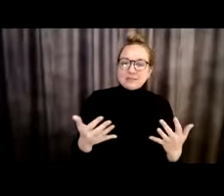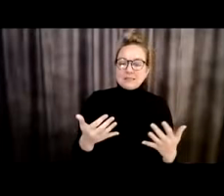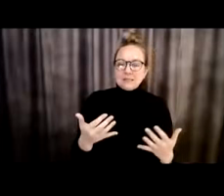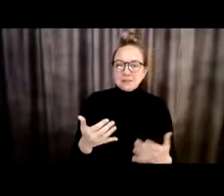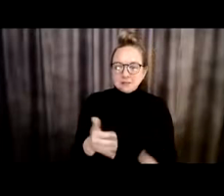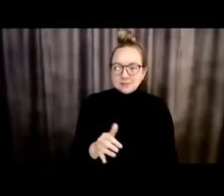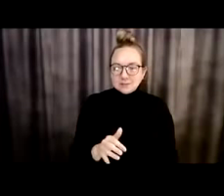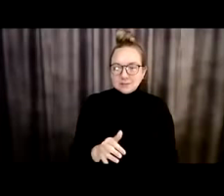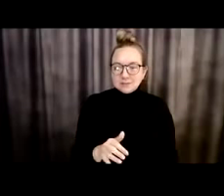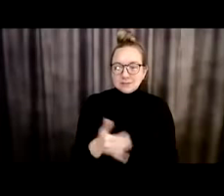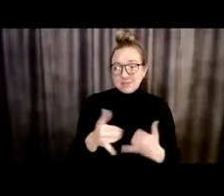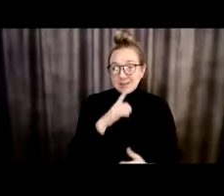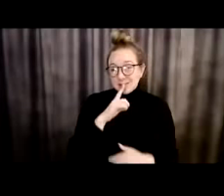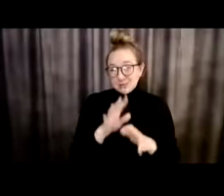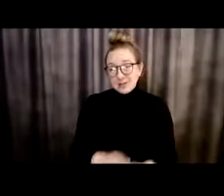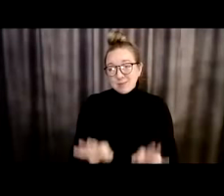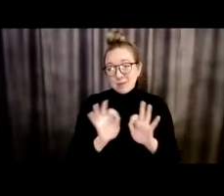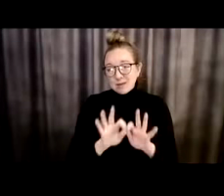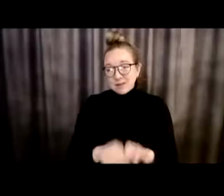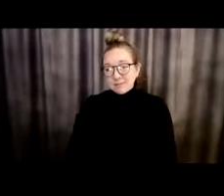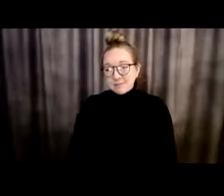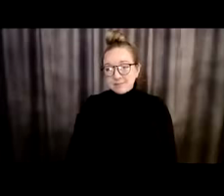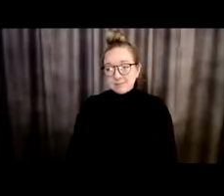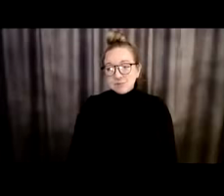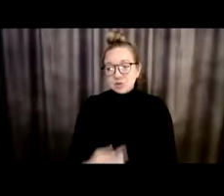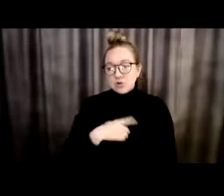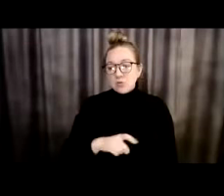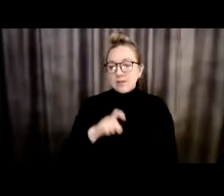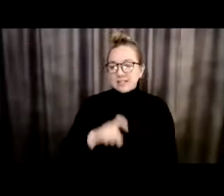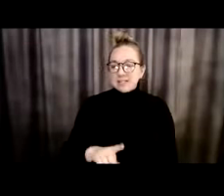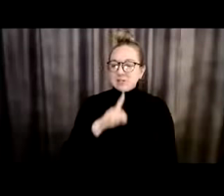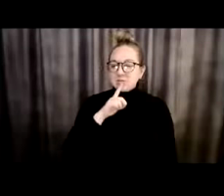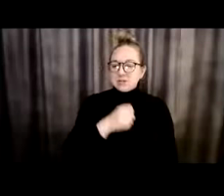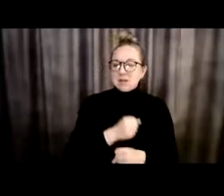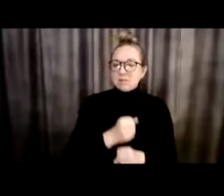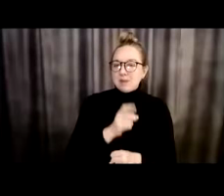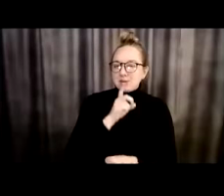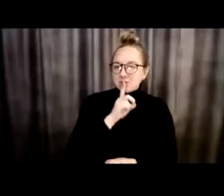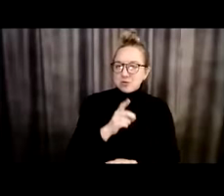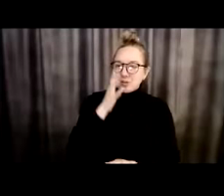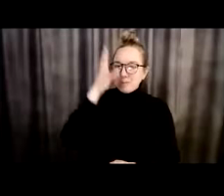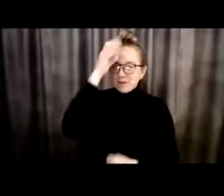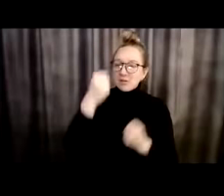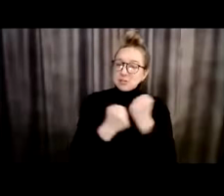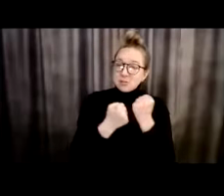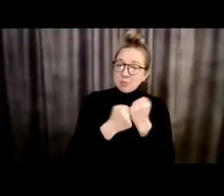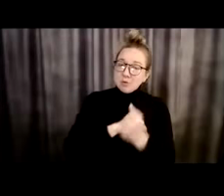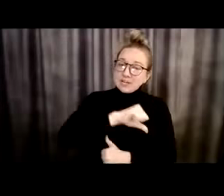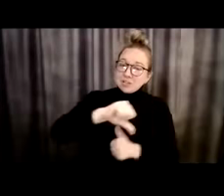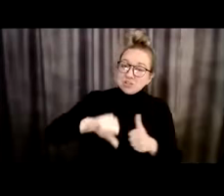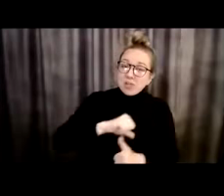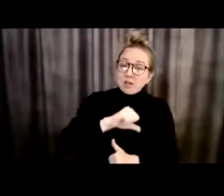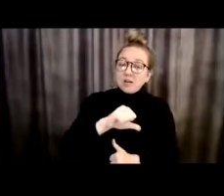our conversation and, you know, the networking, holding each other accountable, you know, from parent to parent, from student to student, from teacher to